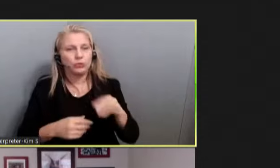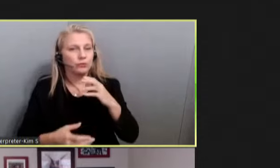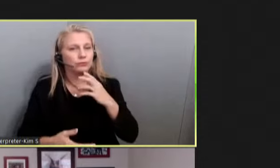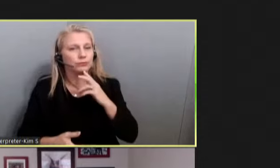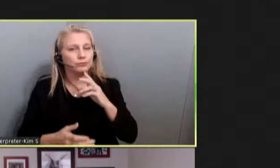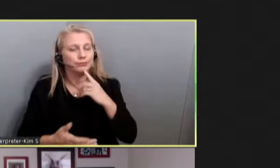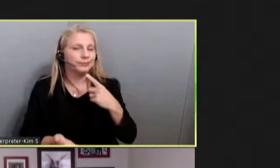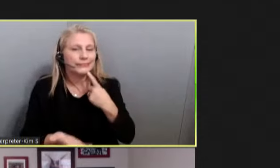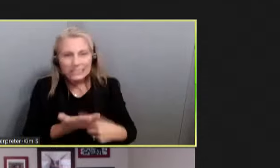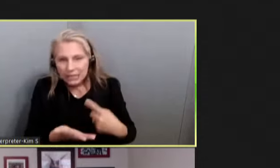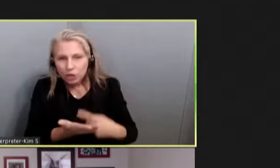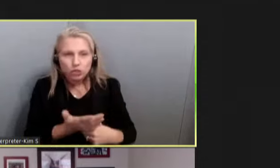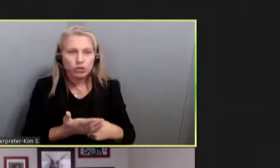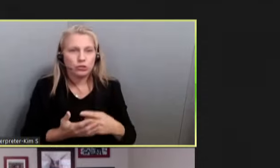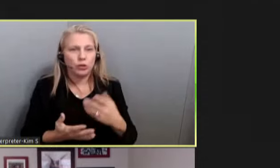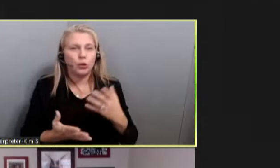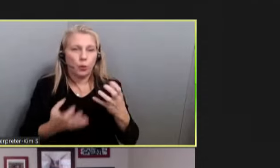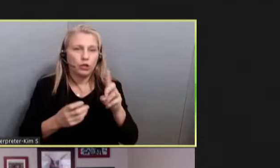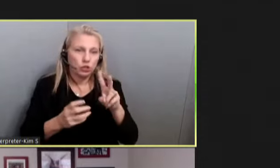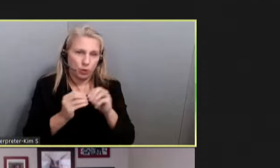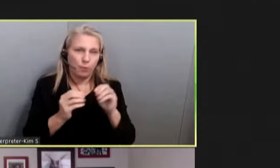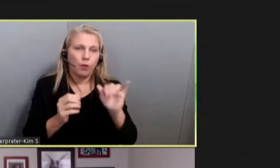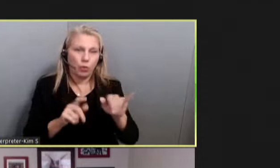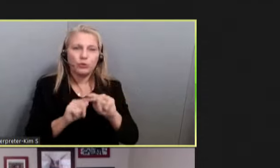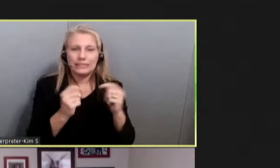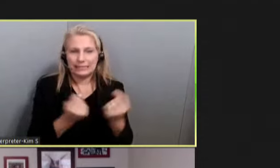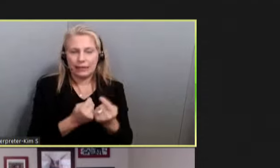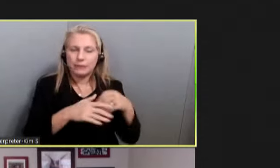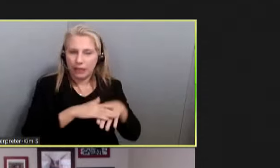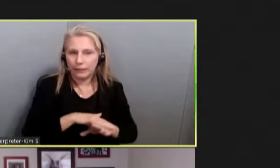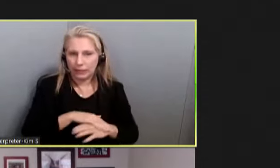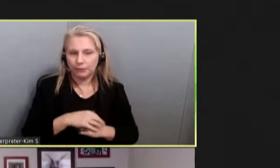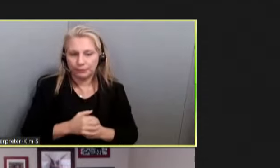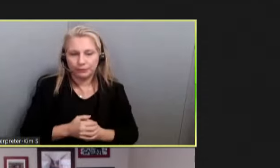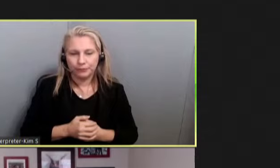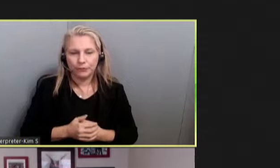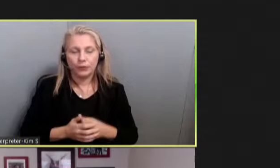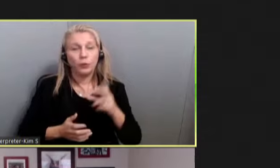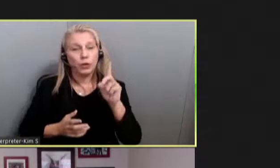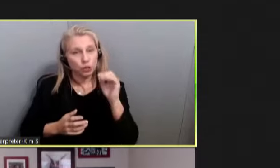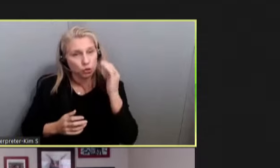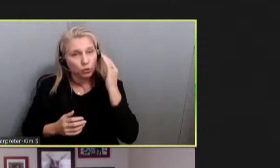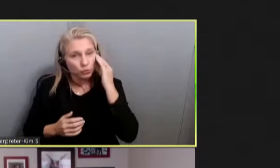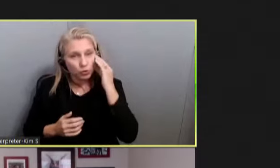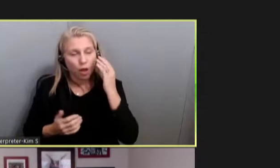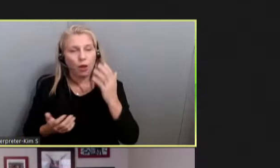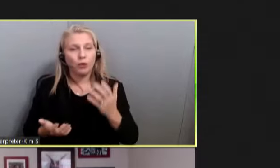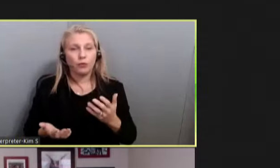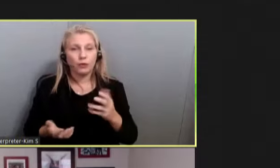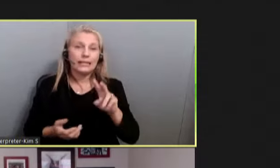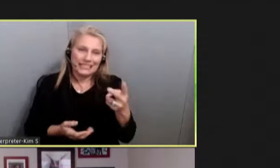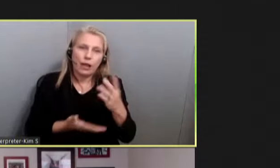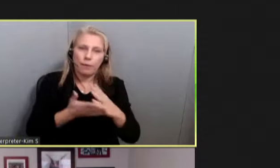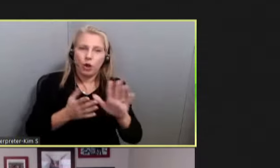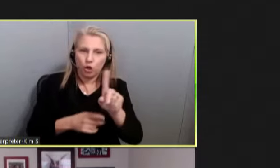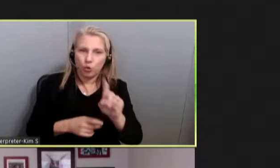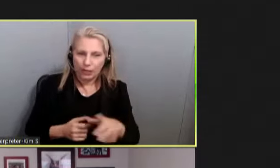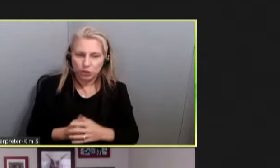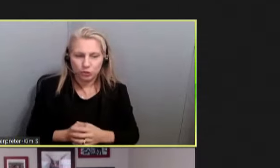do believe that we will have 2 more of those teams coming in. We do know for the second part of your